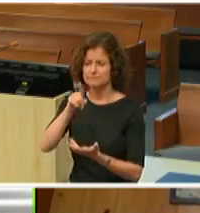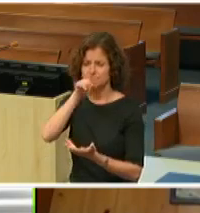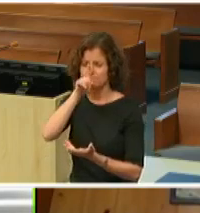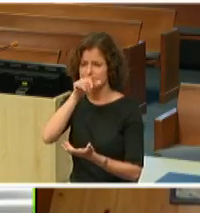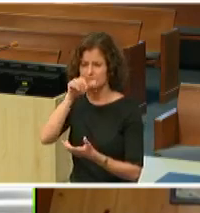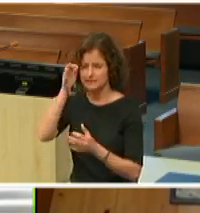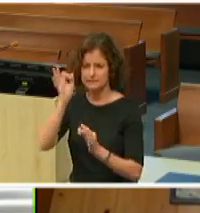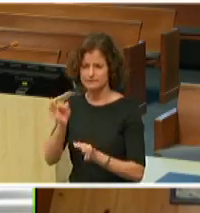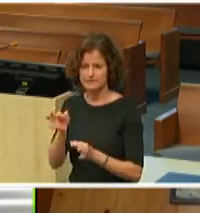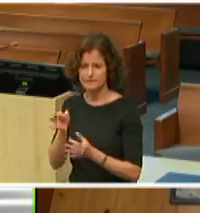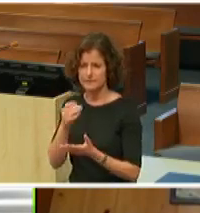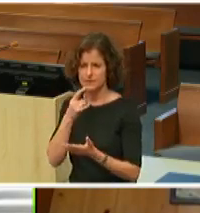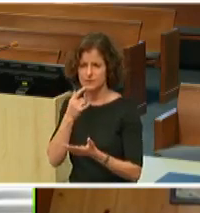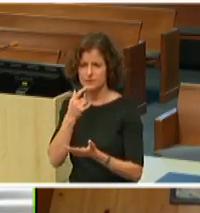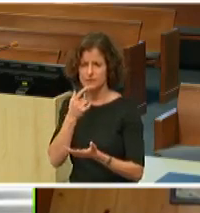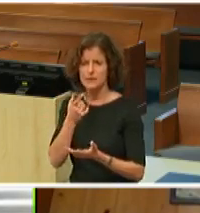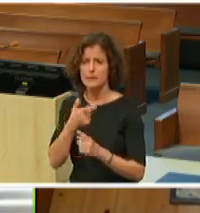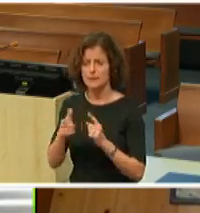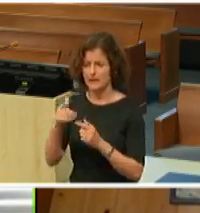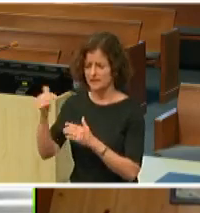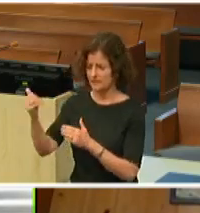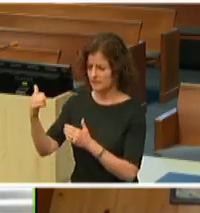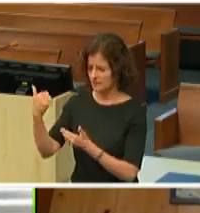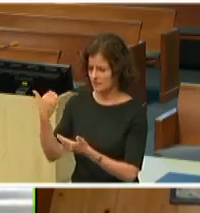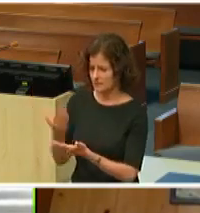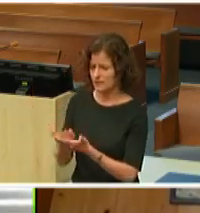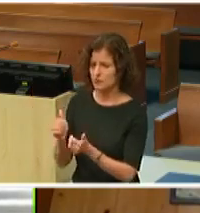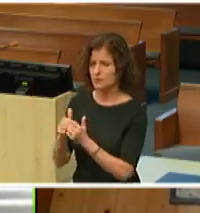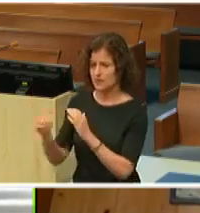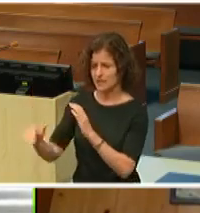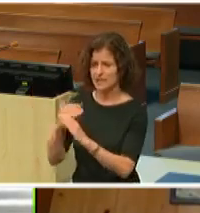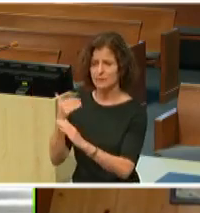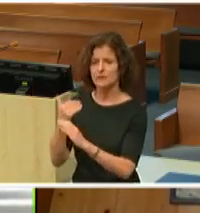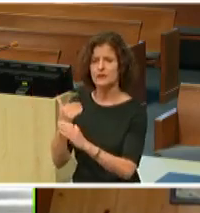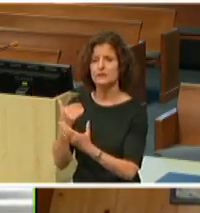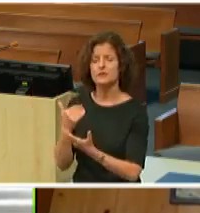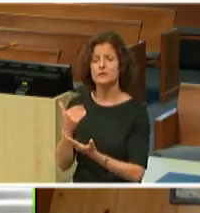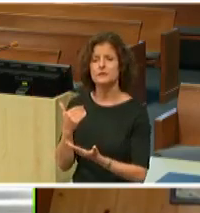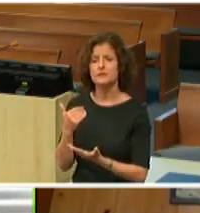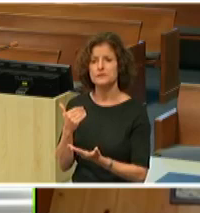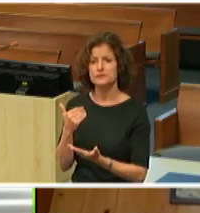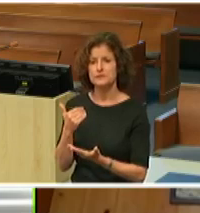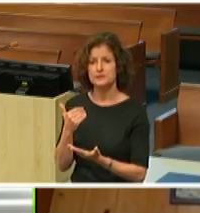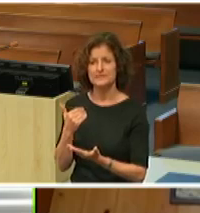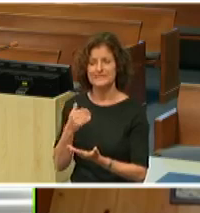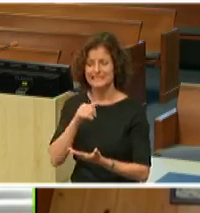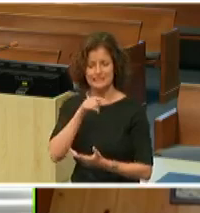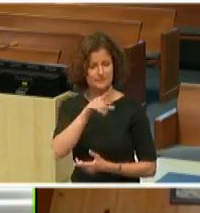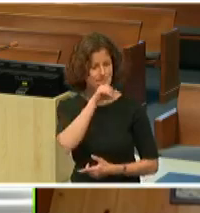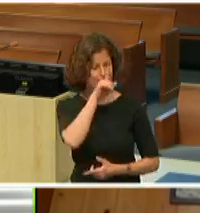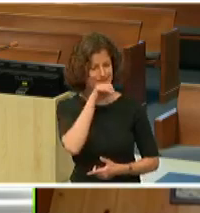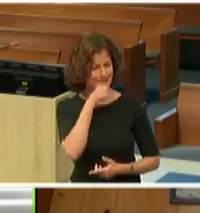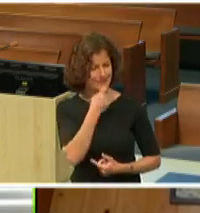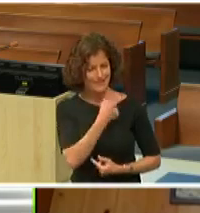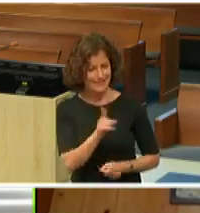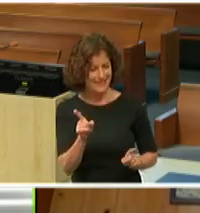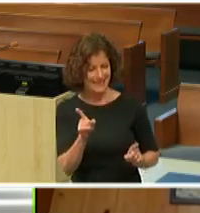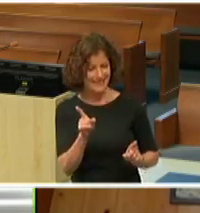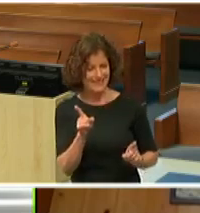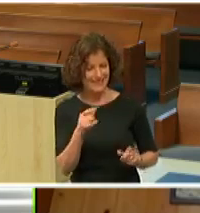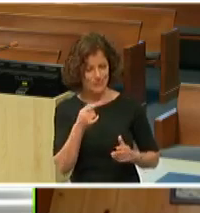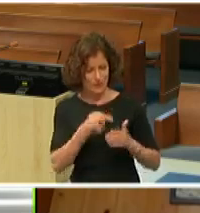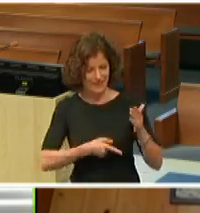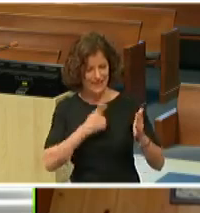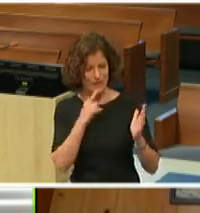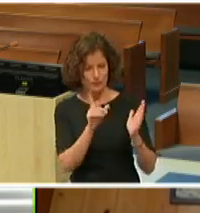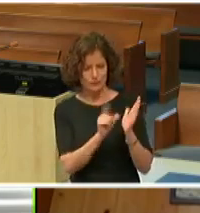said it said, but it came to me with an email that basically said, that's not what I said. What was said was not what I